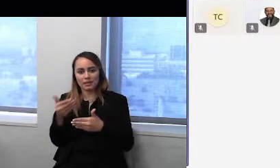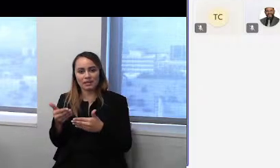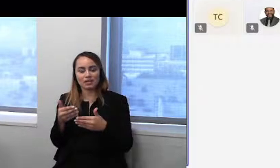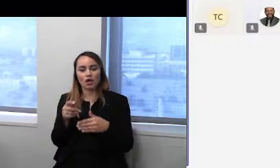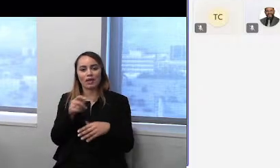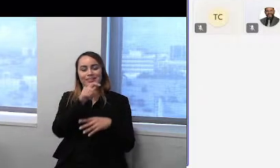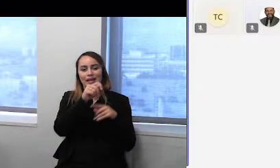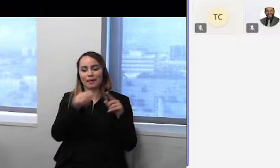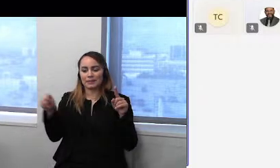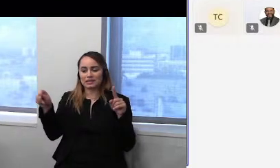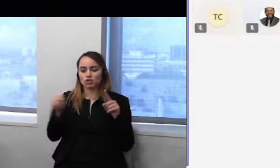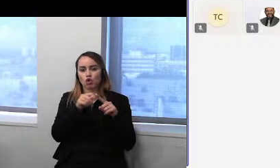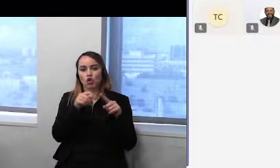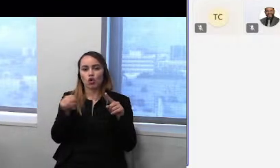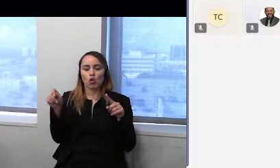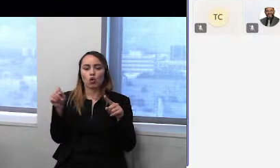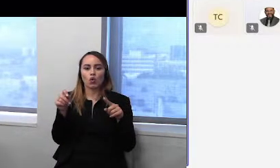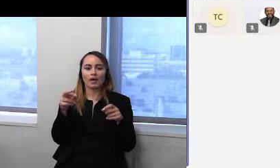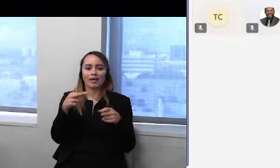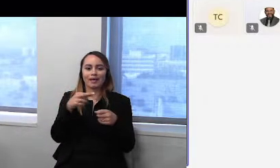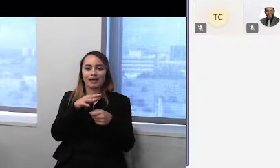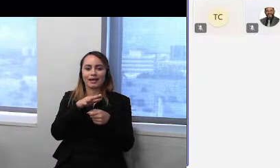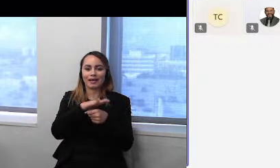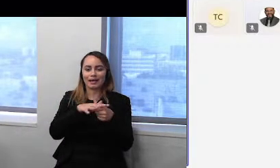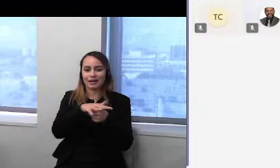TOs in the mainland, right? In which there is a